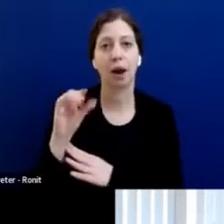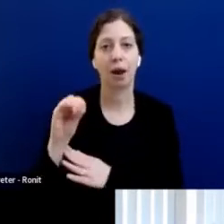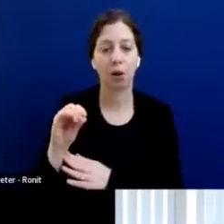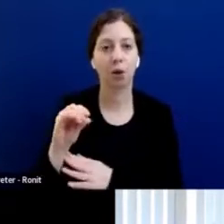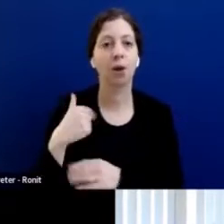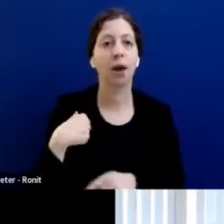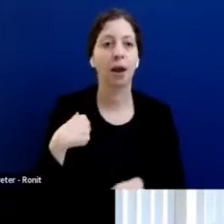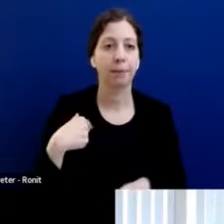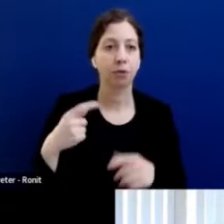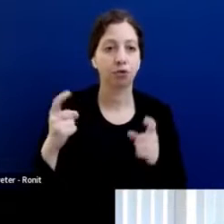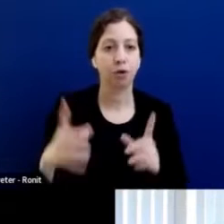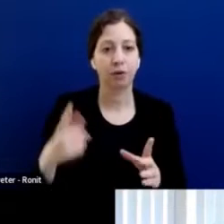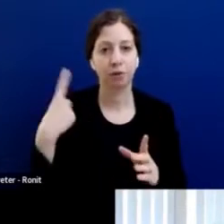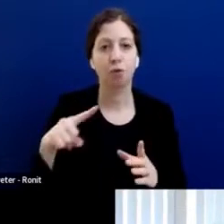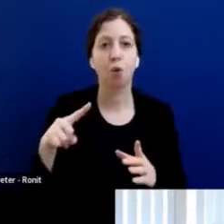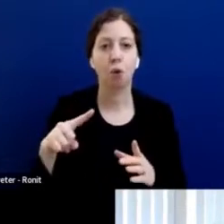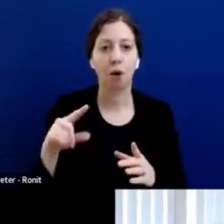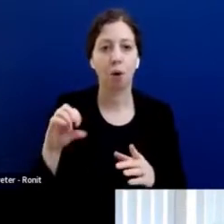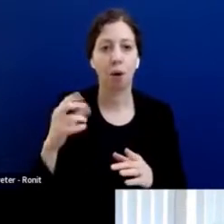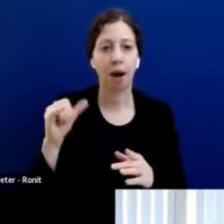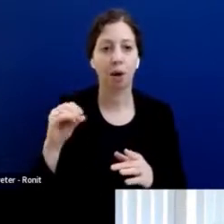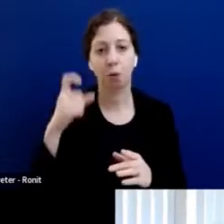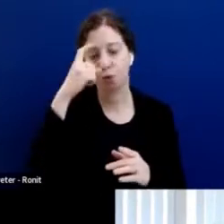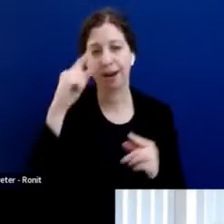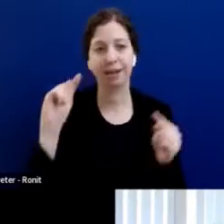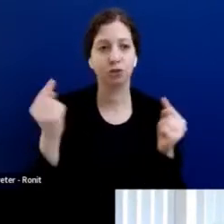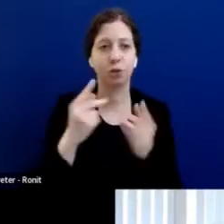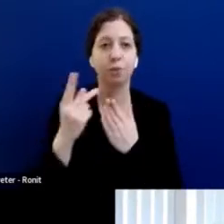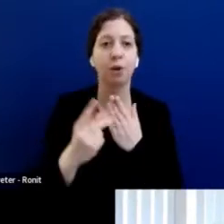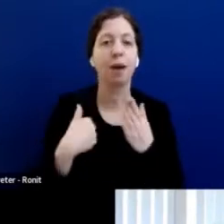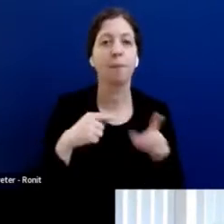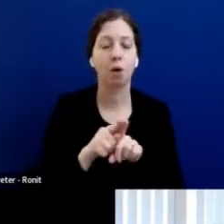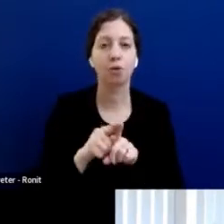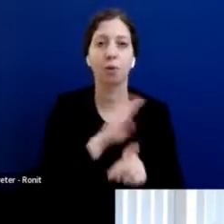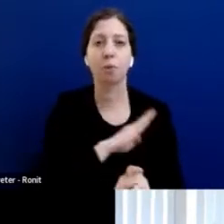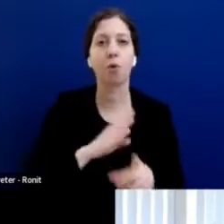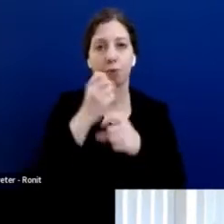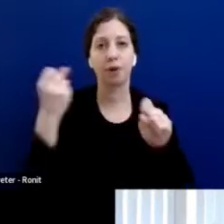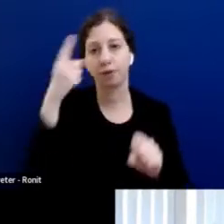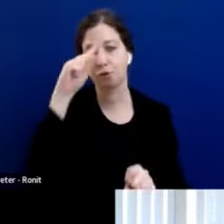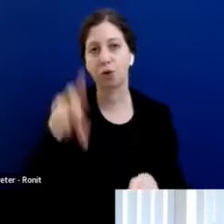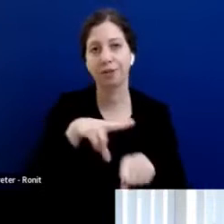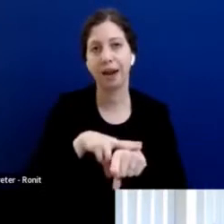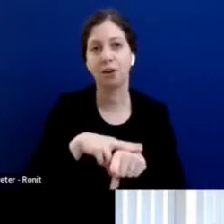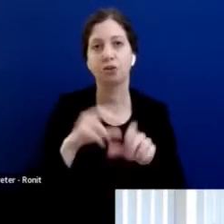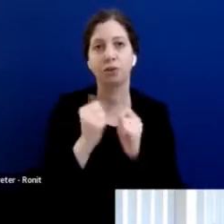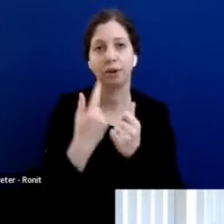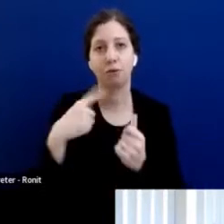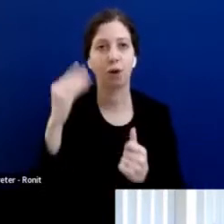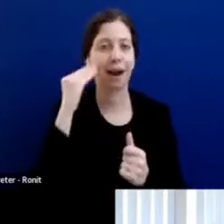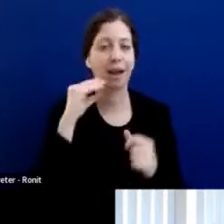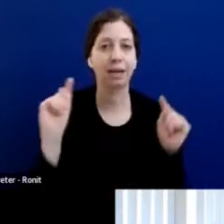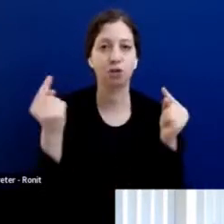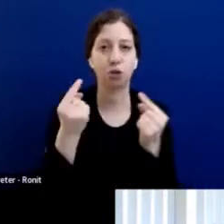Brain Injury Program. I also have the pleasure of serving as the board president for the National Association of State Head Injury